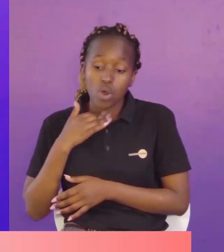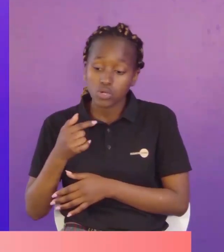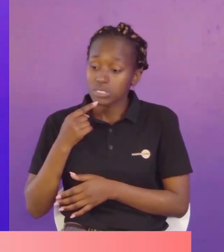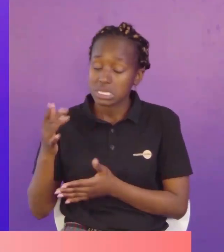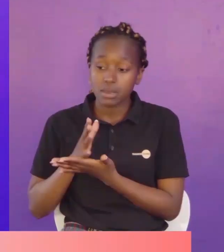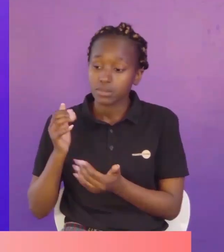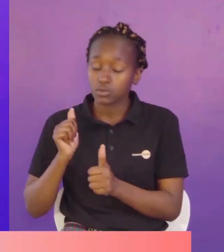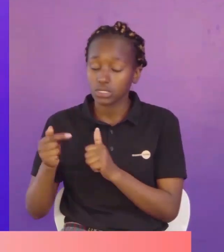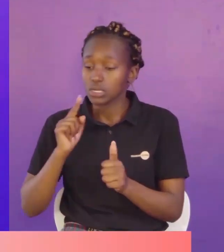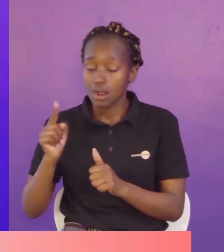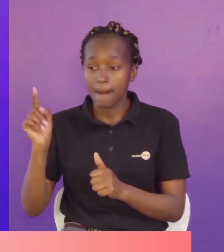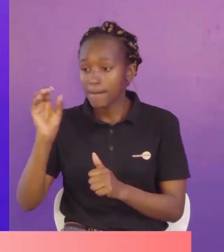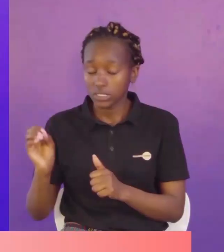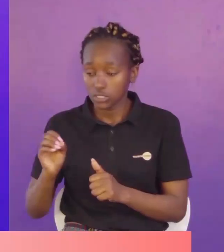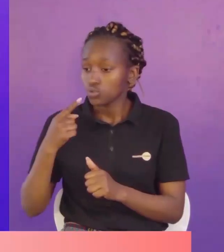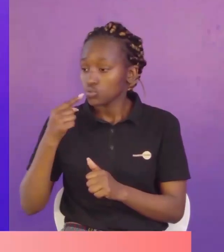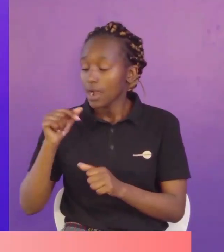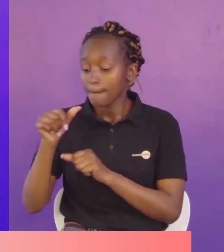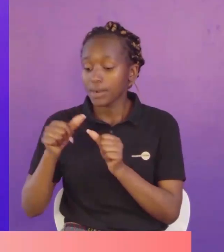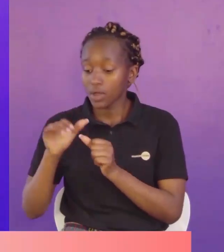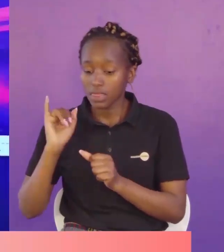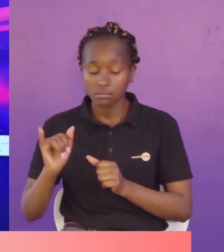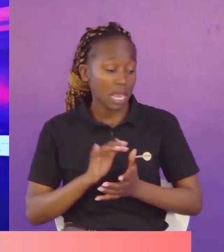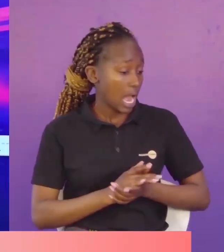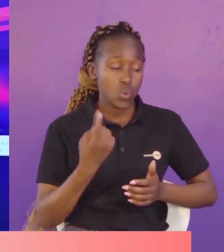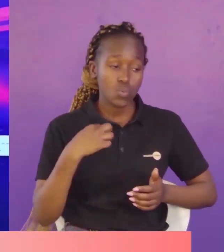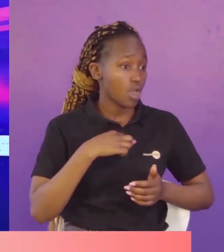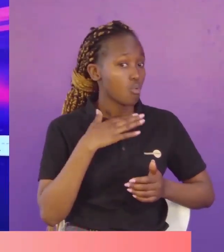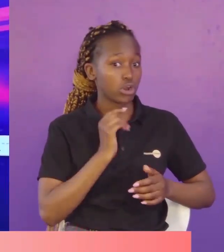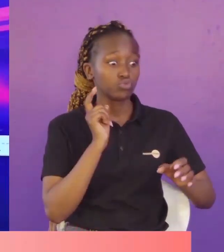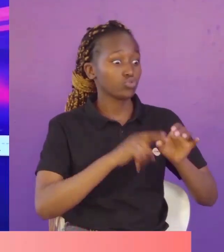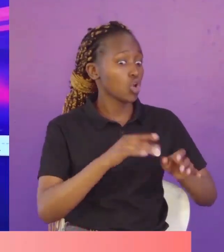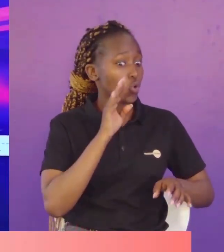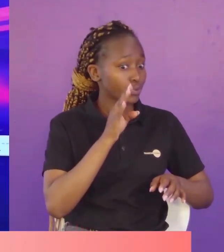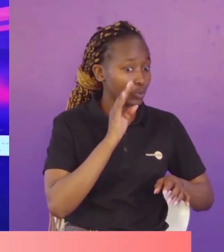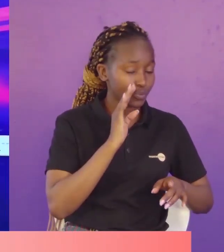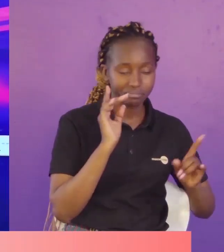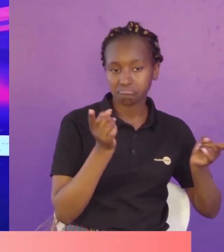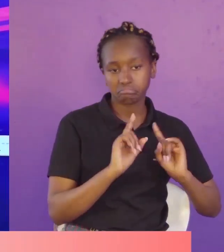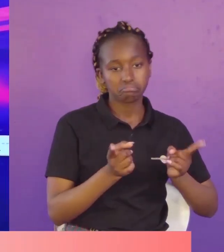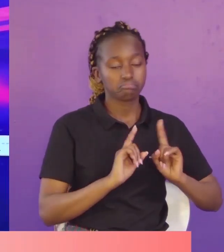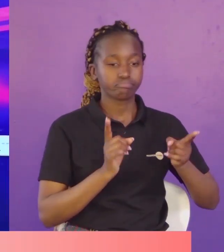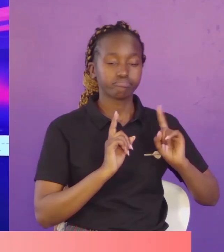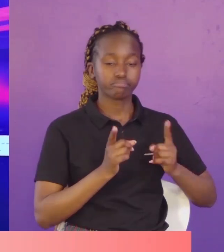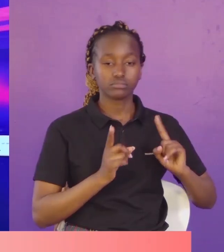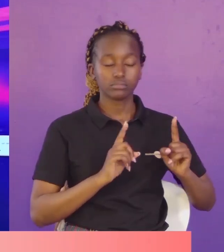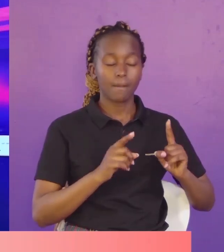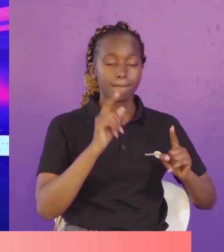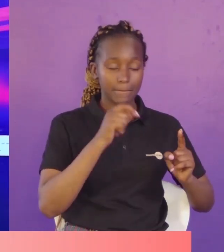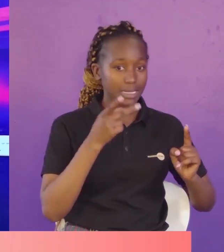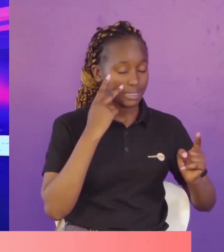not sure about it. Yeah, but those are allegations. It is not, yeah, we cannot convict him allegation. when it is not